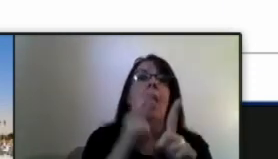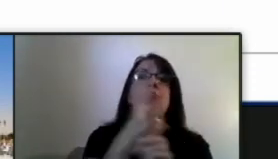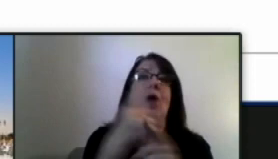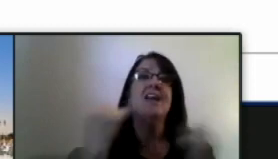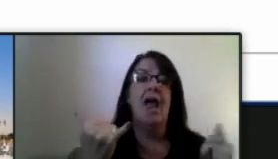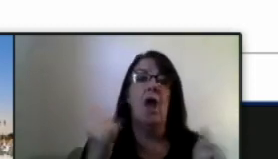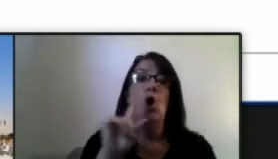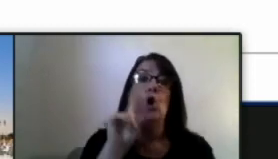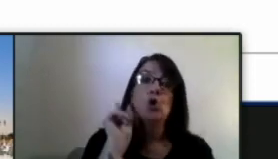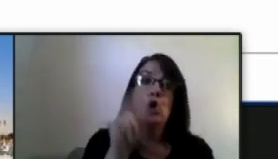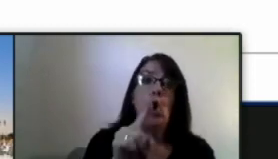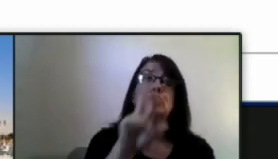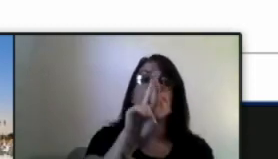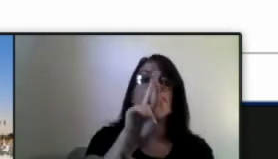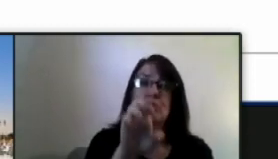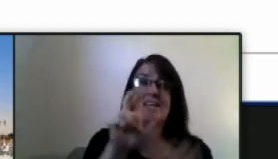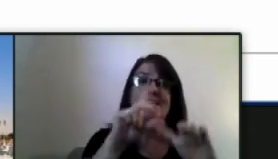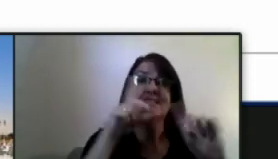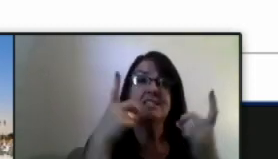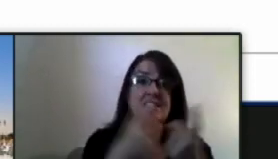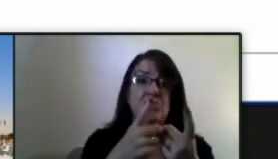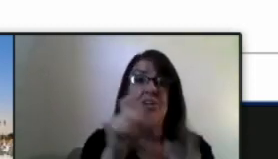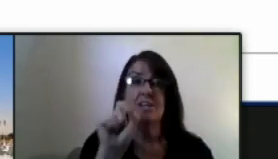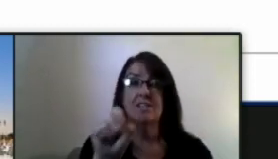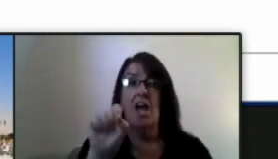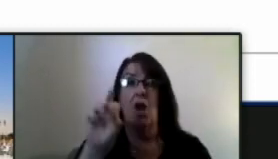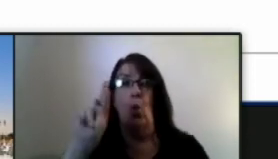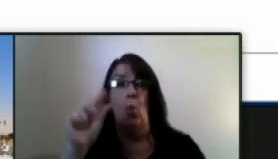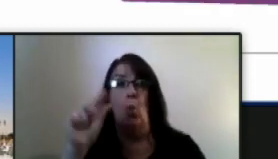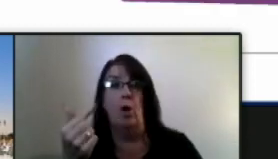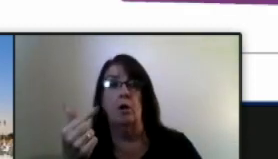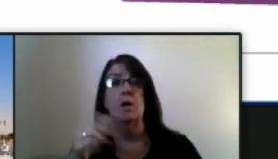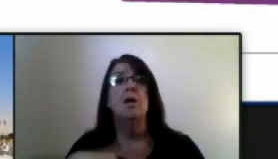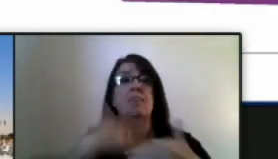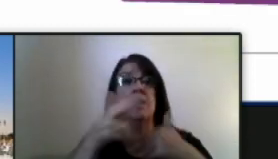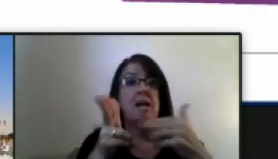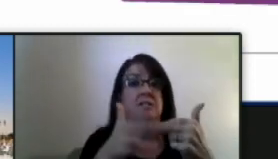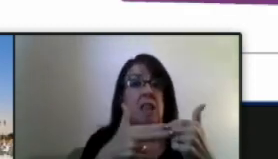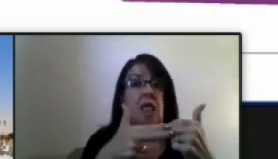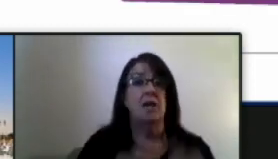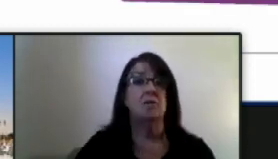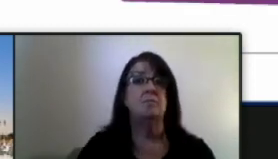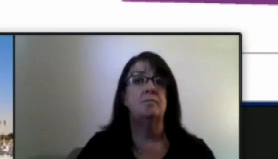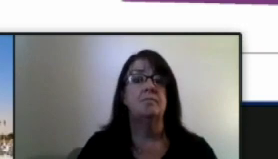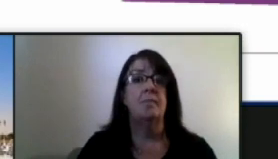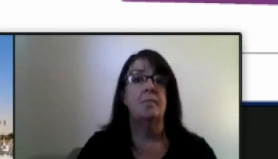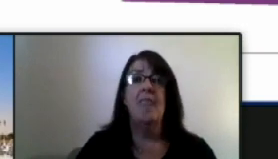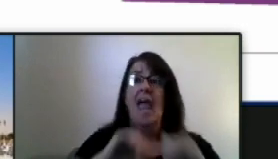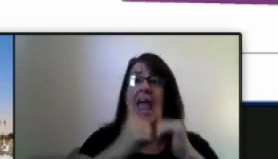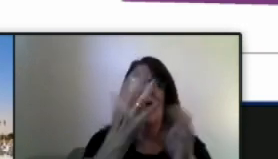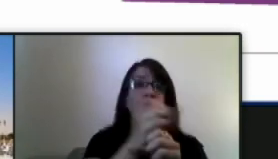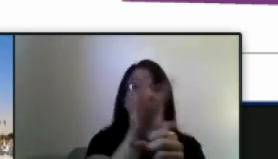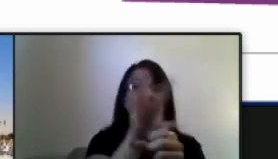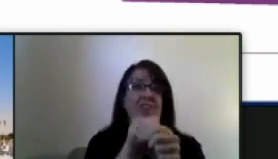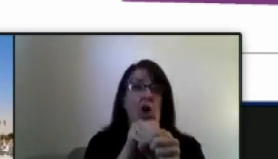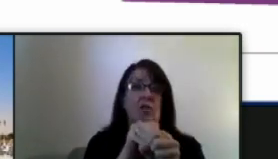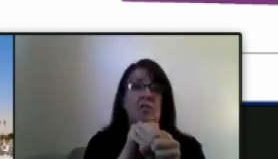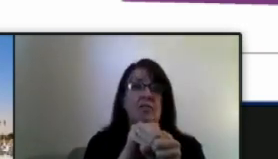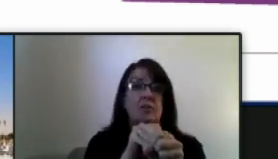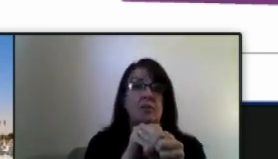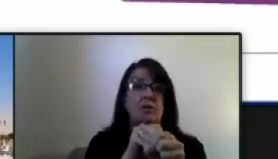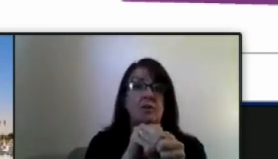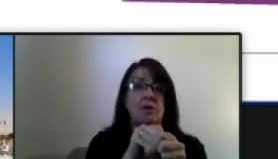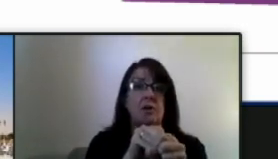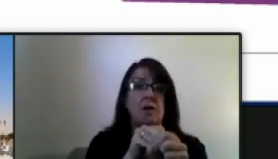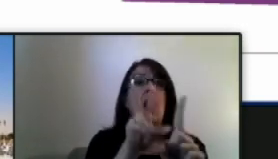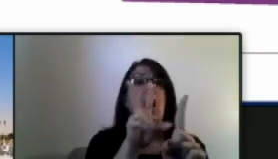go to redistrictingmichigan.org. If you go to the next slide, so how you get involved is to